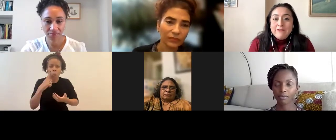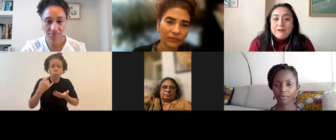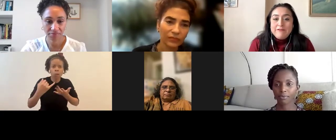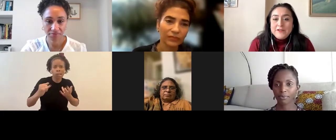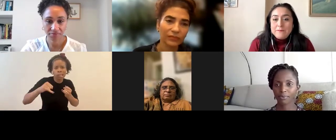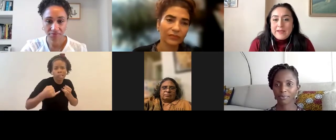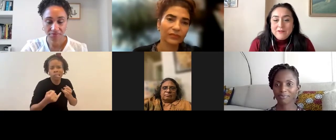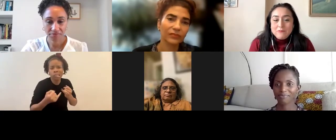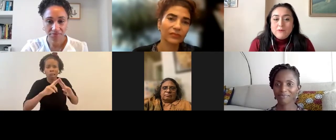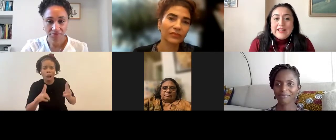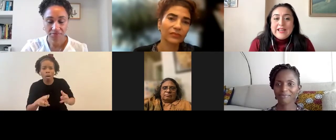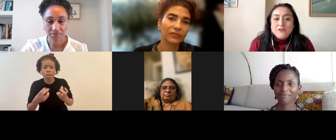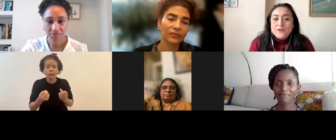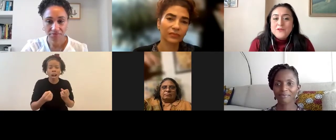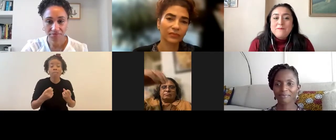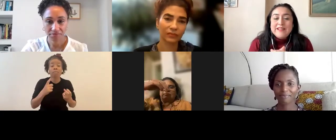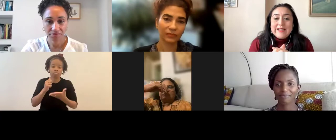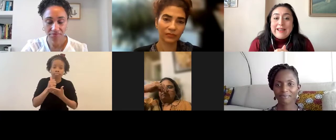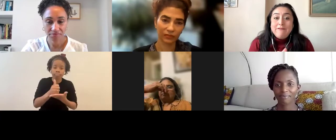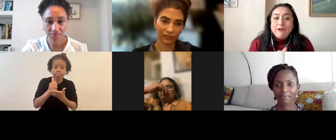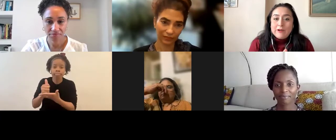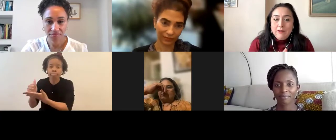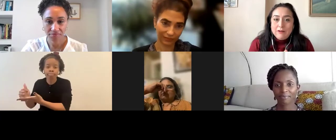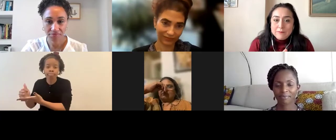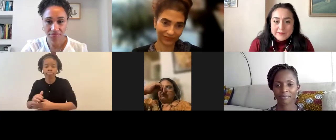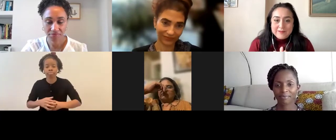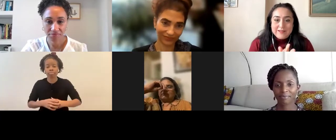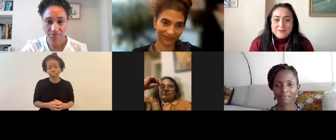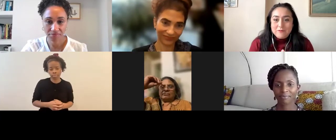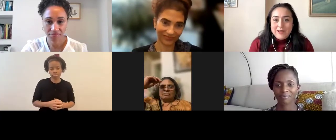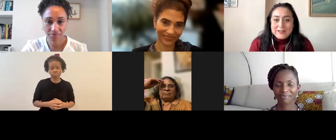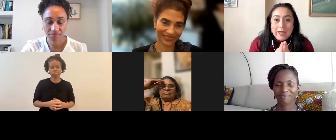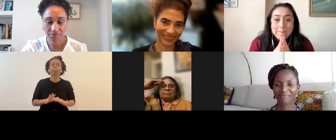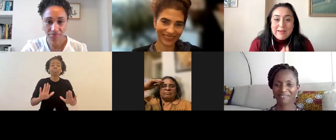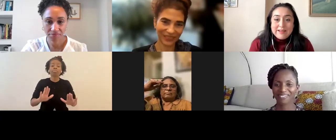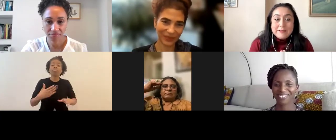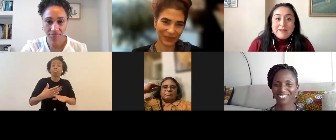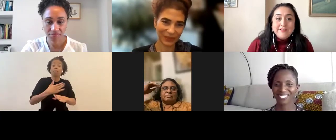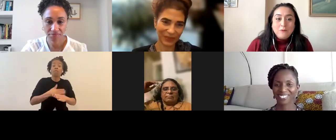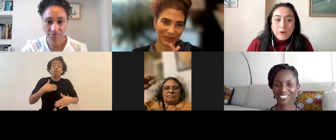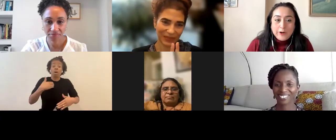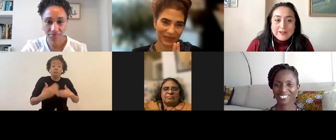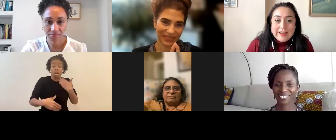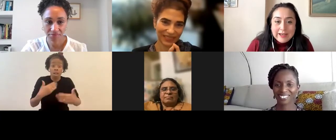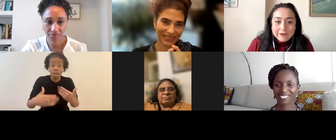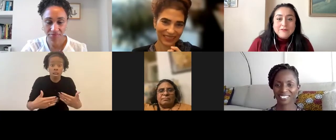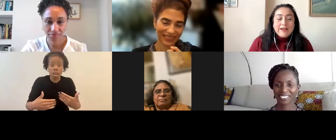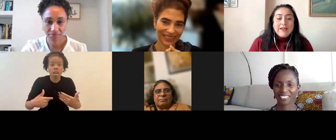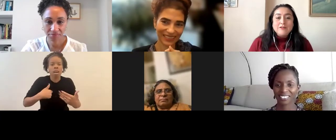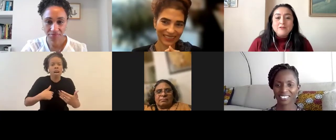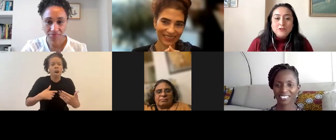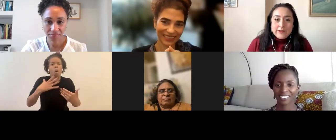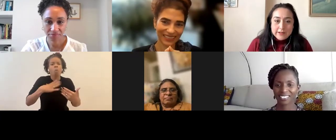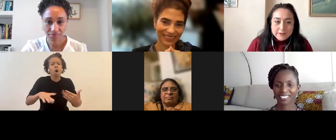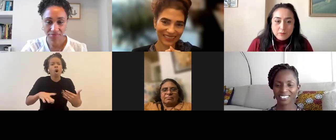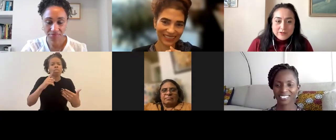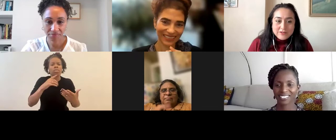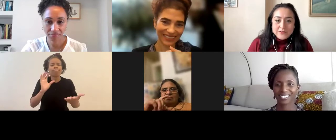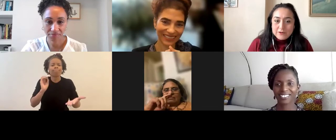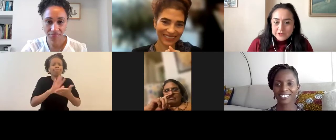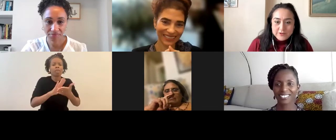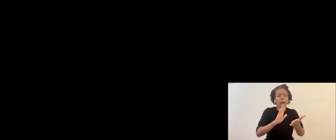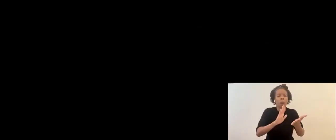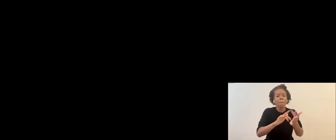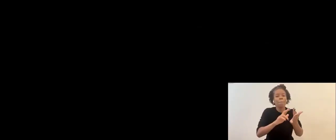Before hearing from our first speaker, we would like to do something that everyone loves. That's right, a Mentimeter word cloud. And Juliet is